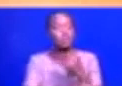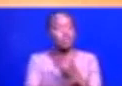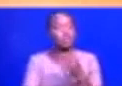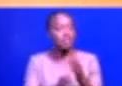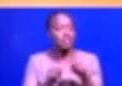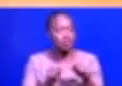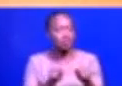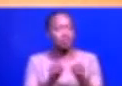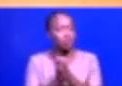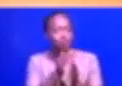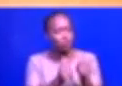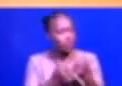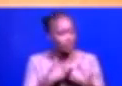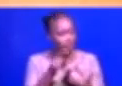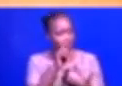that they do have?